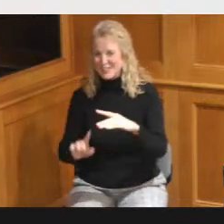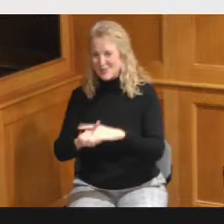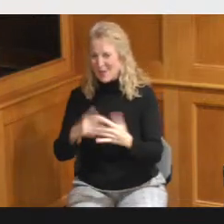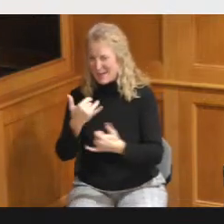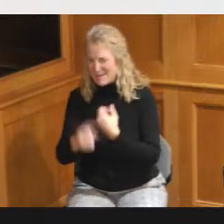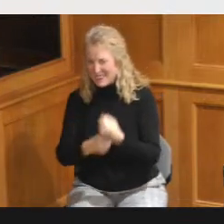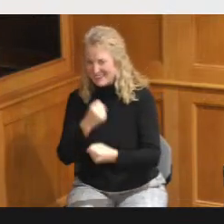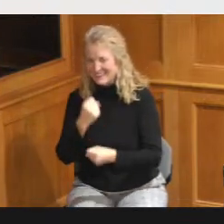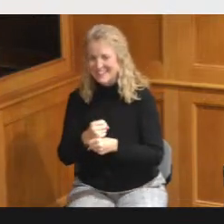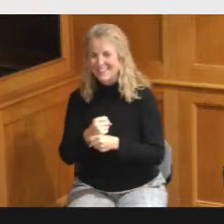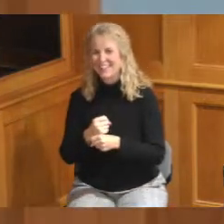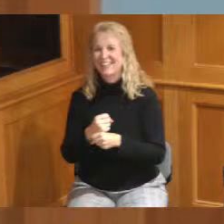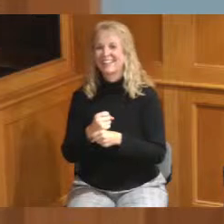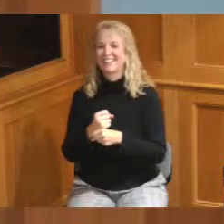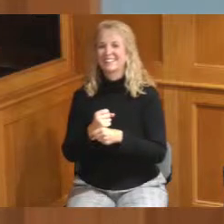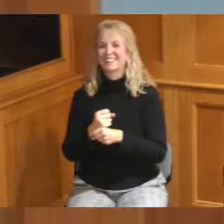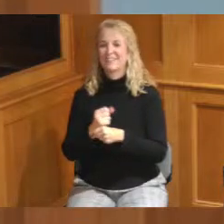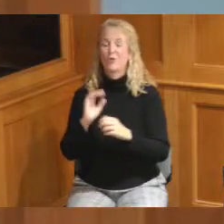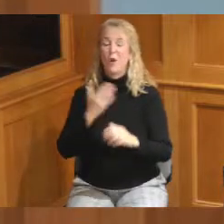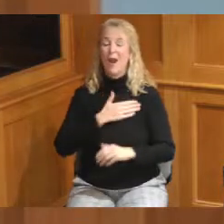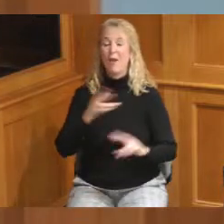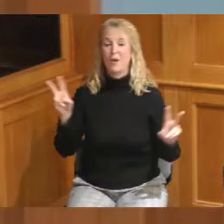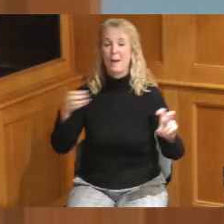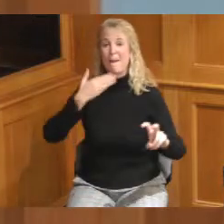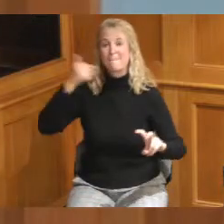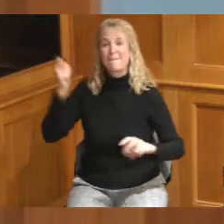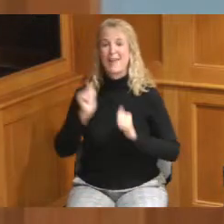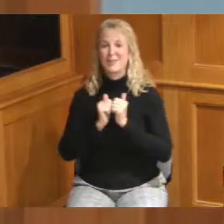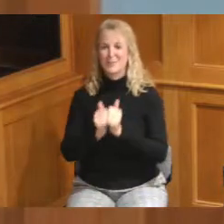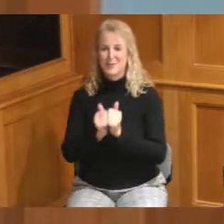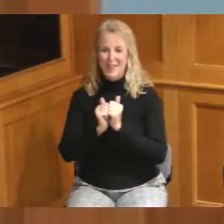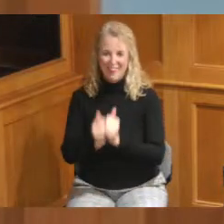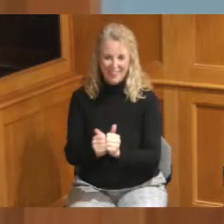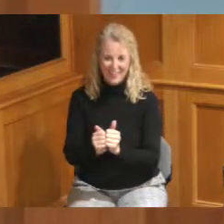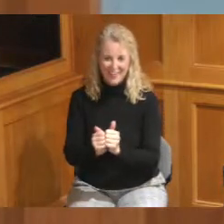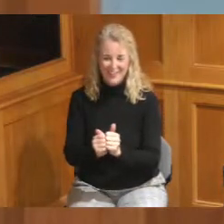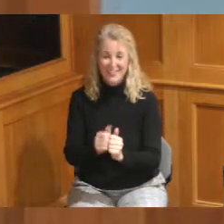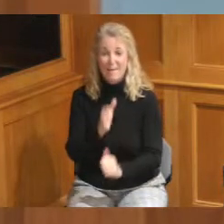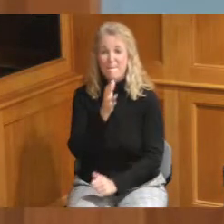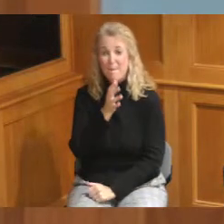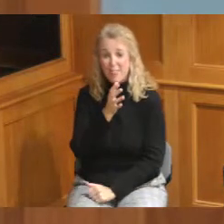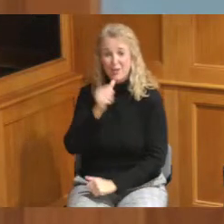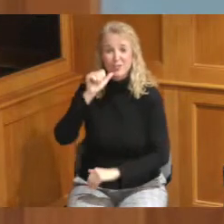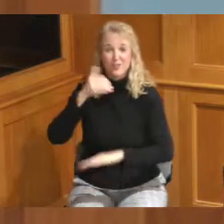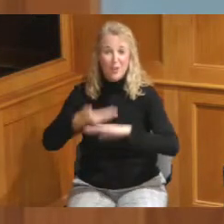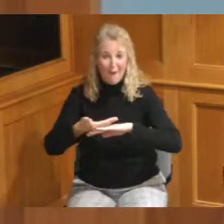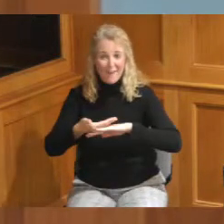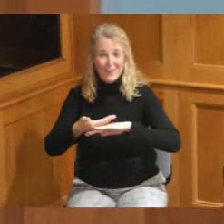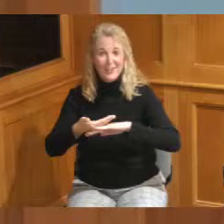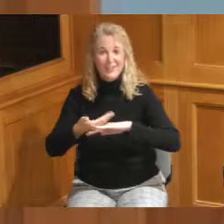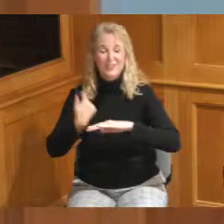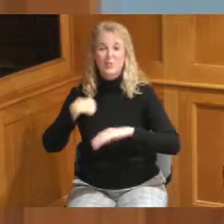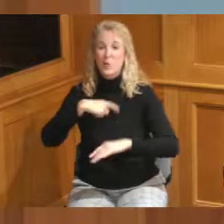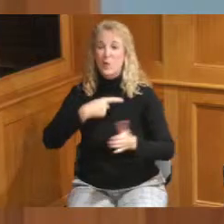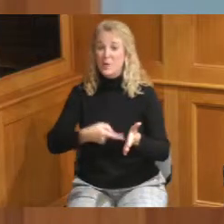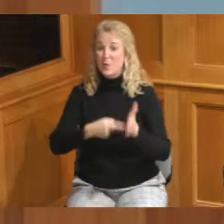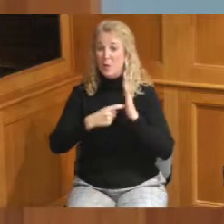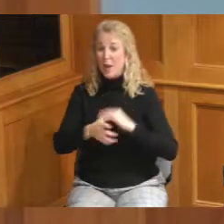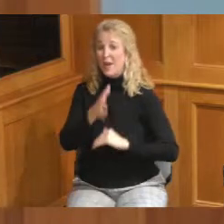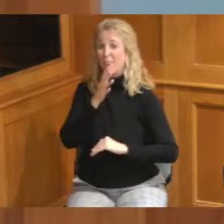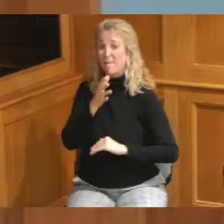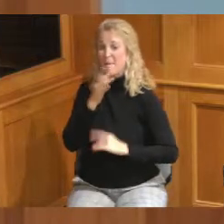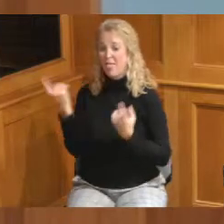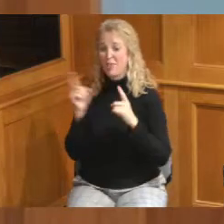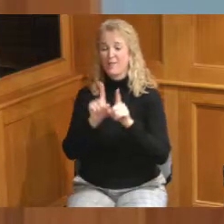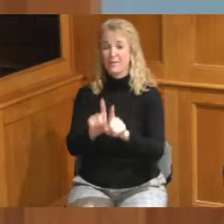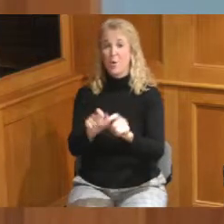year for our Better Together conference. This is a conference for mothers and daughters. So we mandate that the mother has to attend